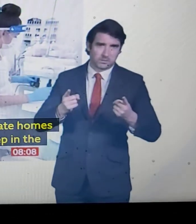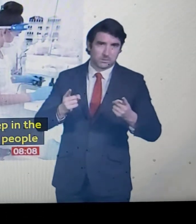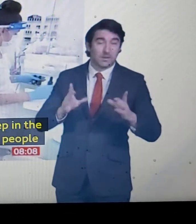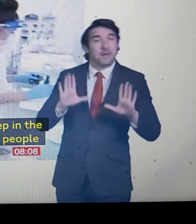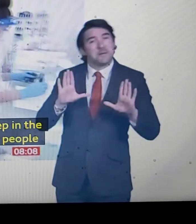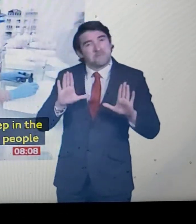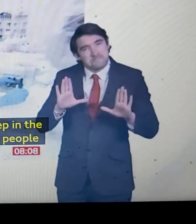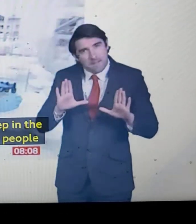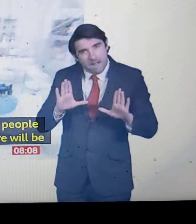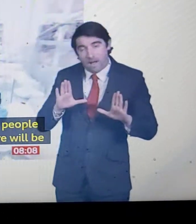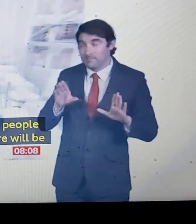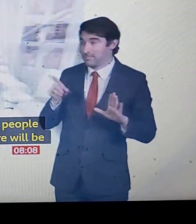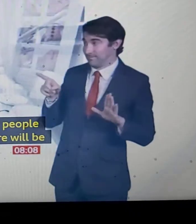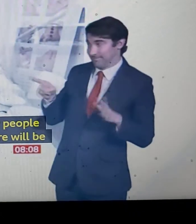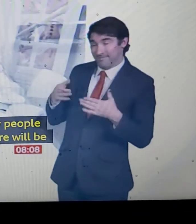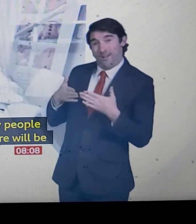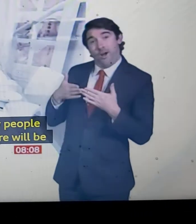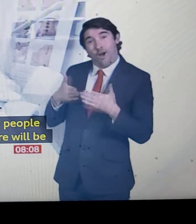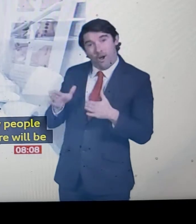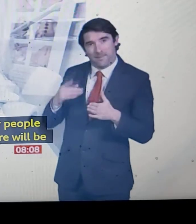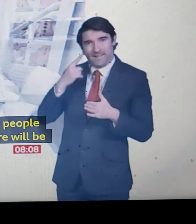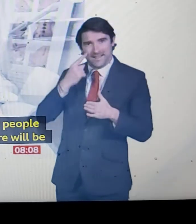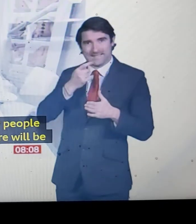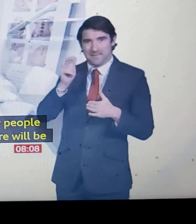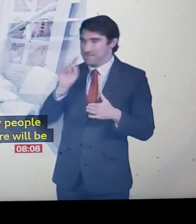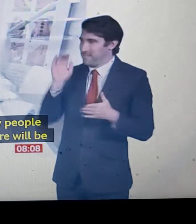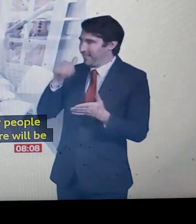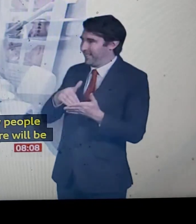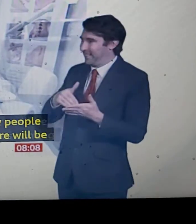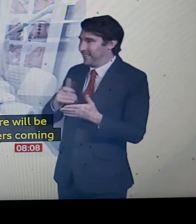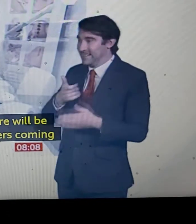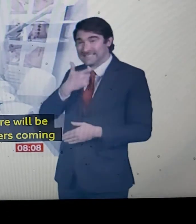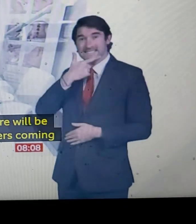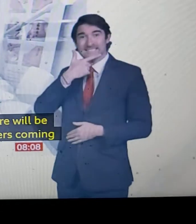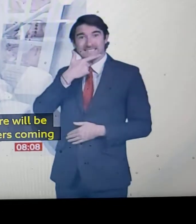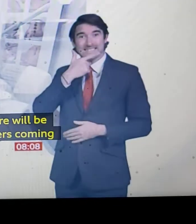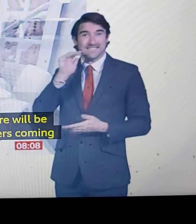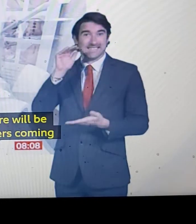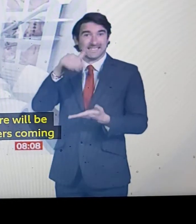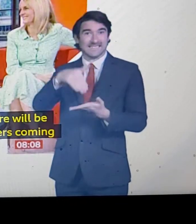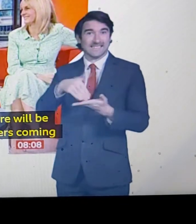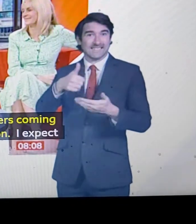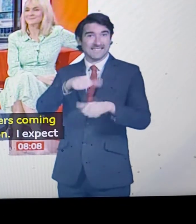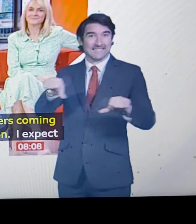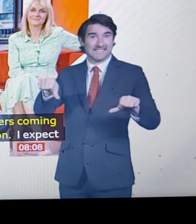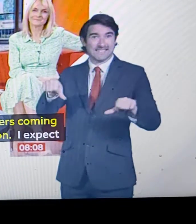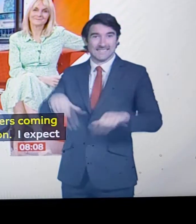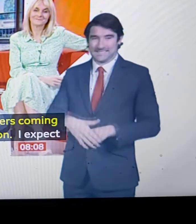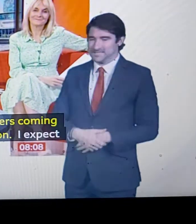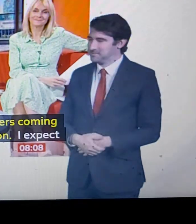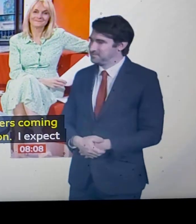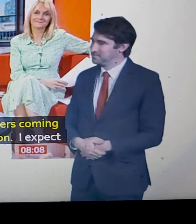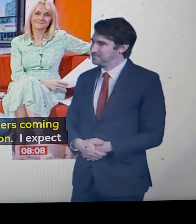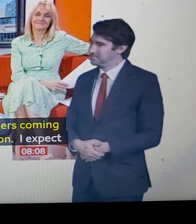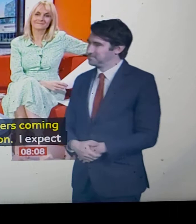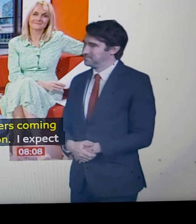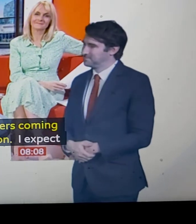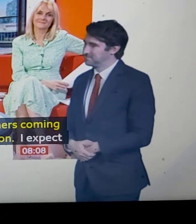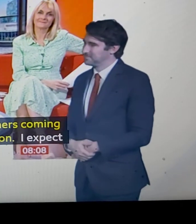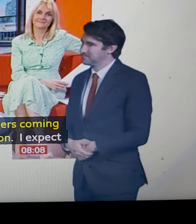more accurate, to get more localised information, to have more nuance in the information that we get,